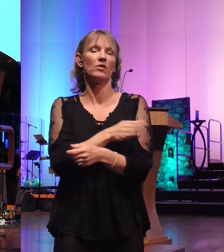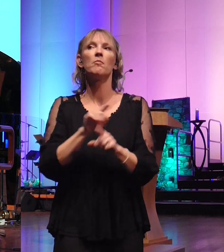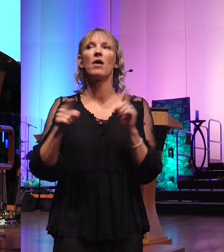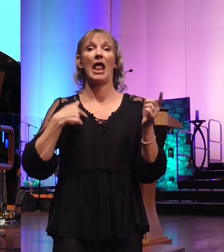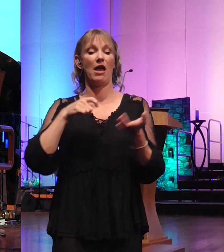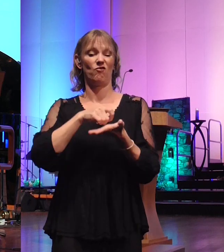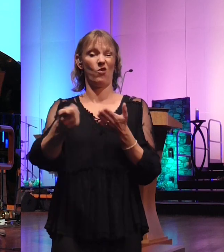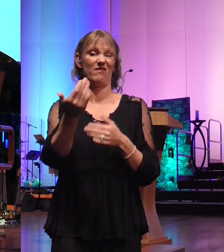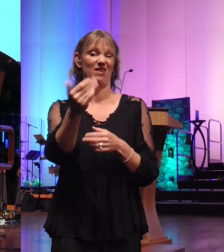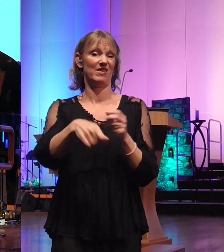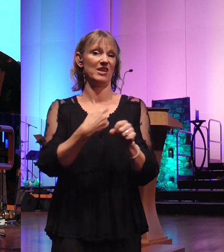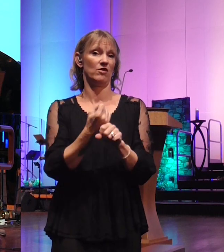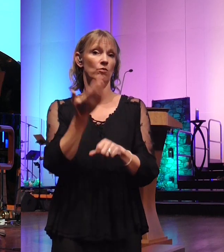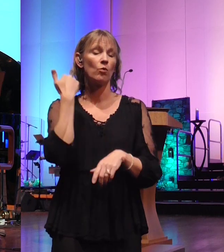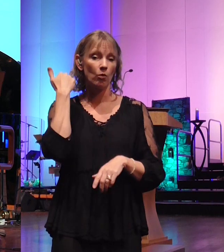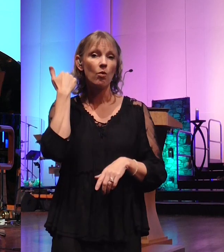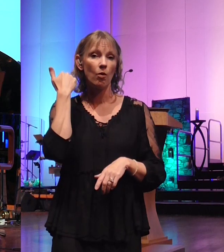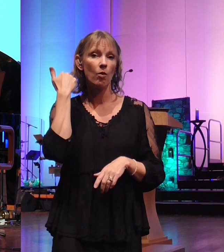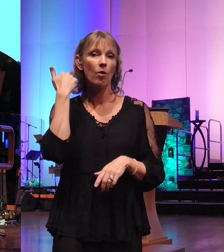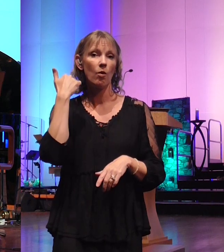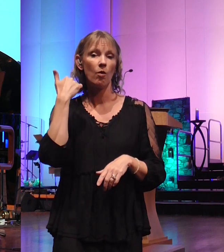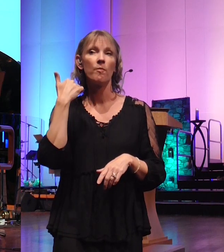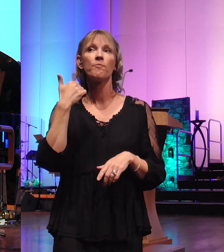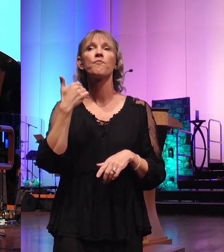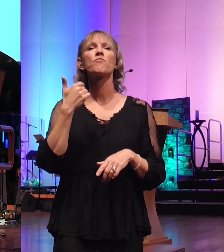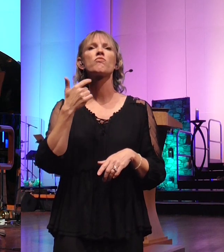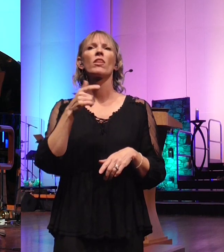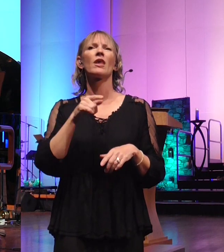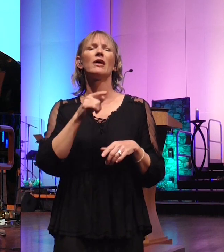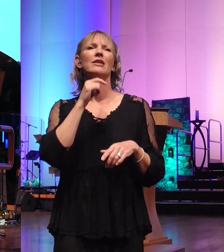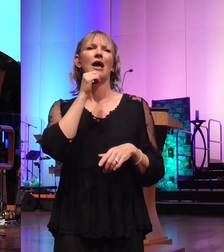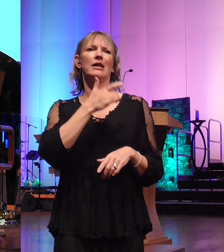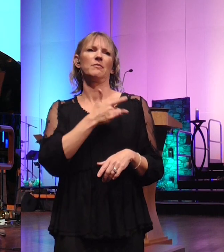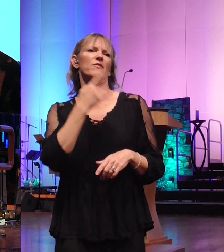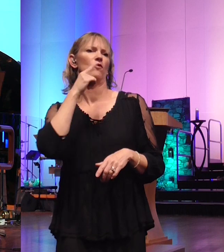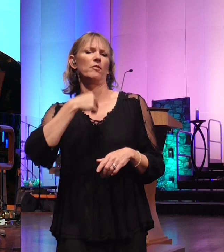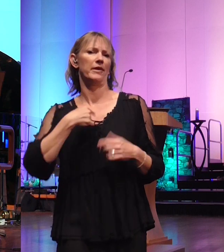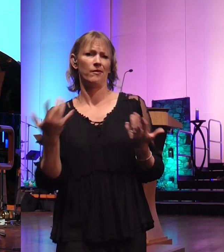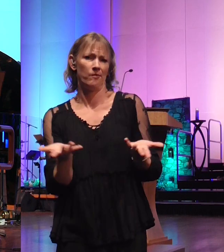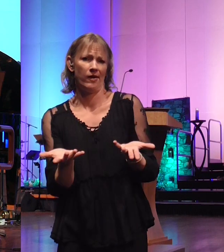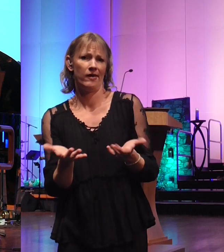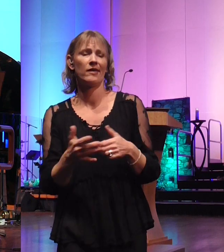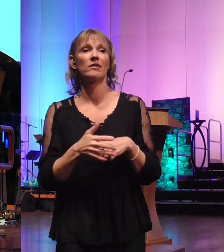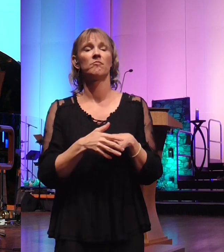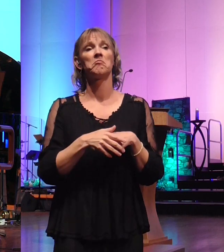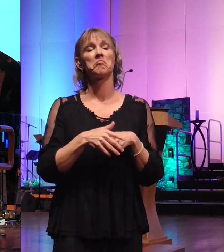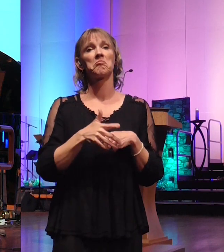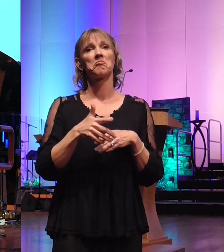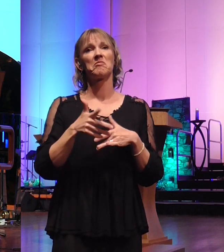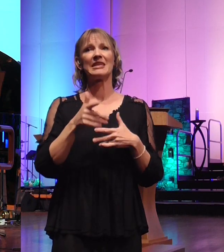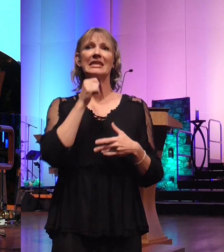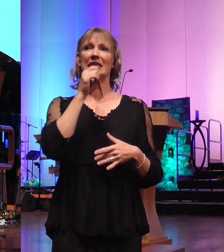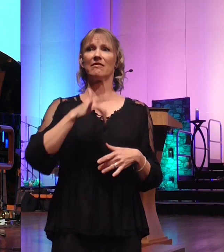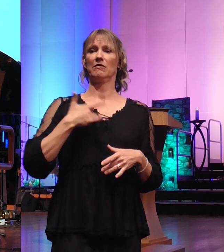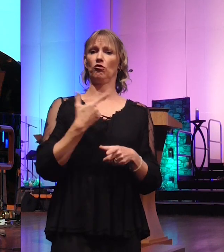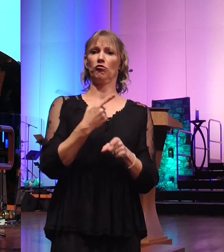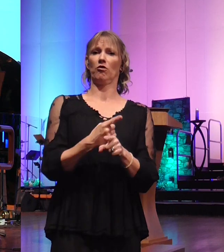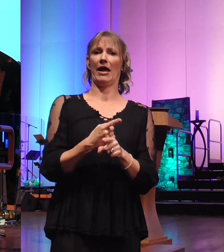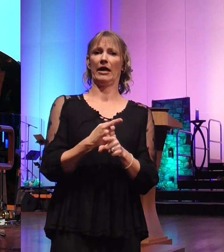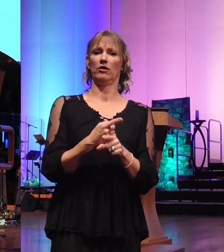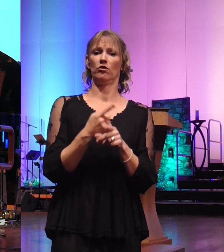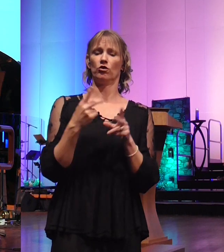15 years ago. And what's unusual about that is it just actually didn't feel right to